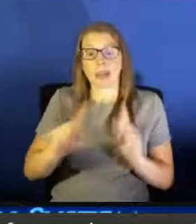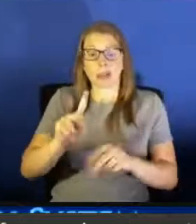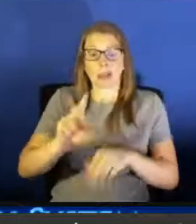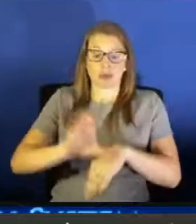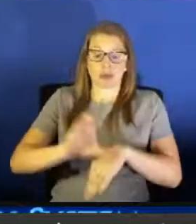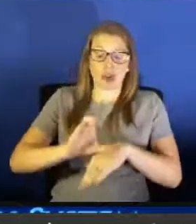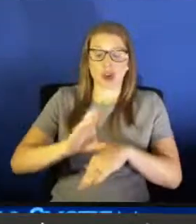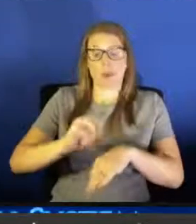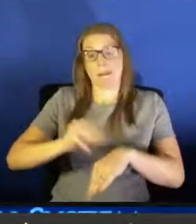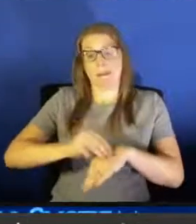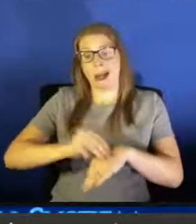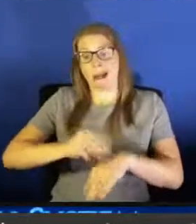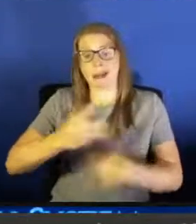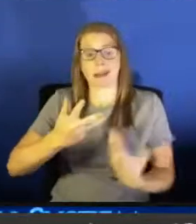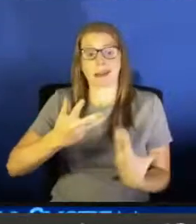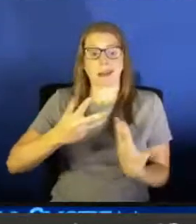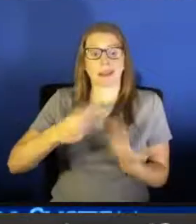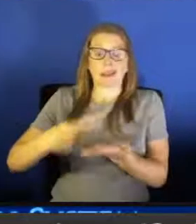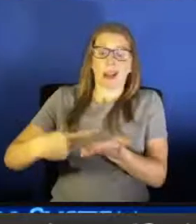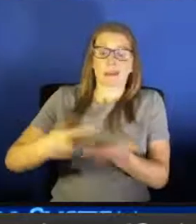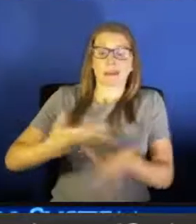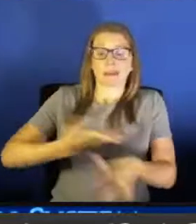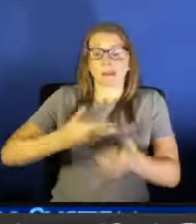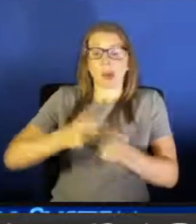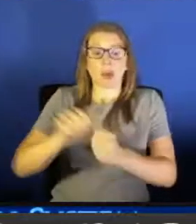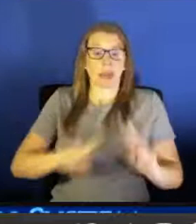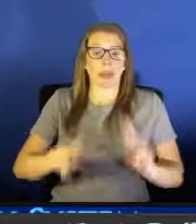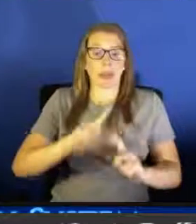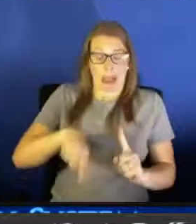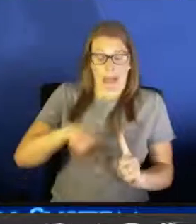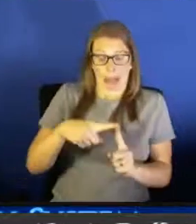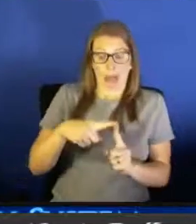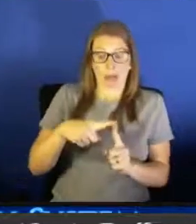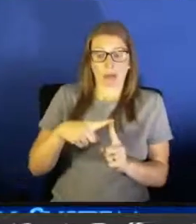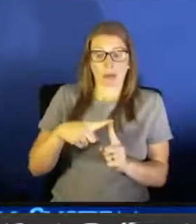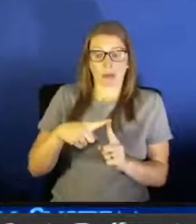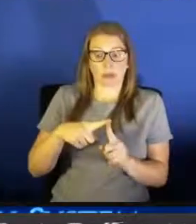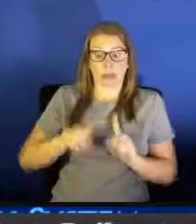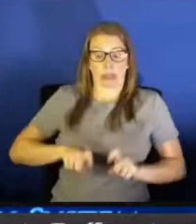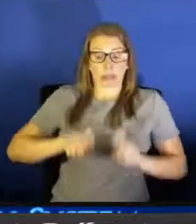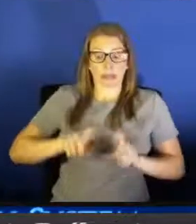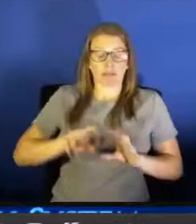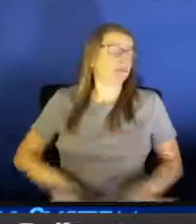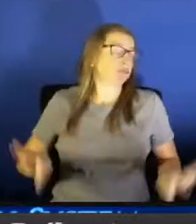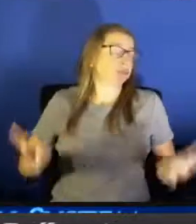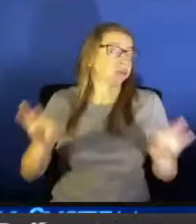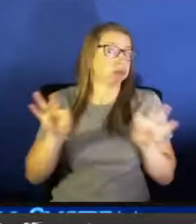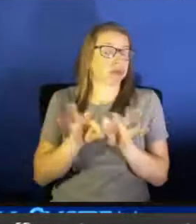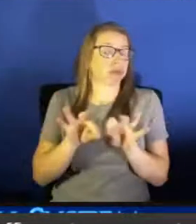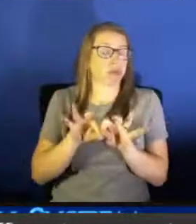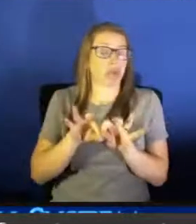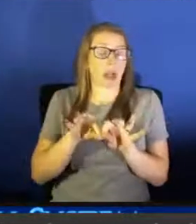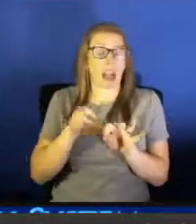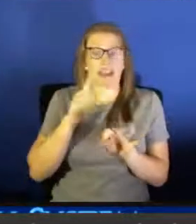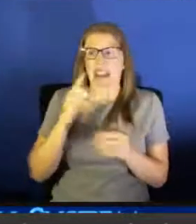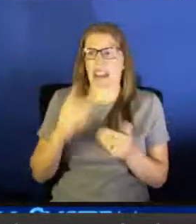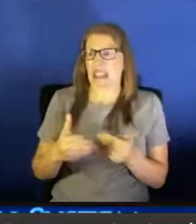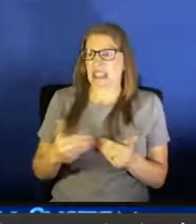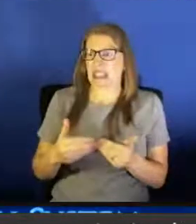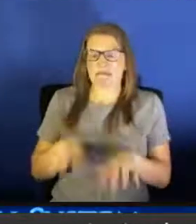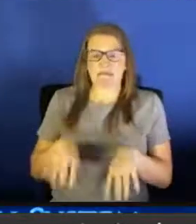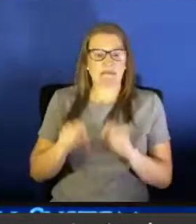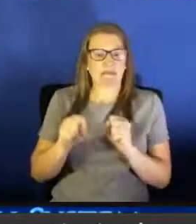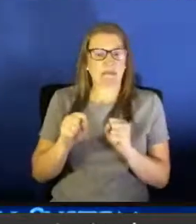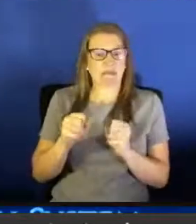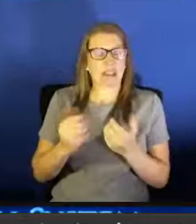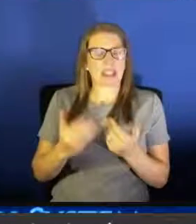go. Engage with people about the importance of screening. I think this is very, very easy to do. It's an easy conversation.